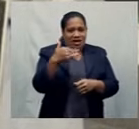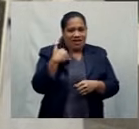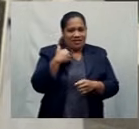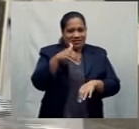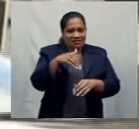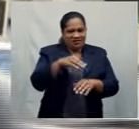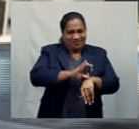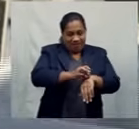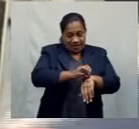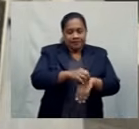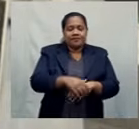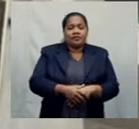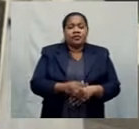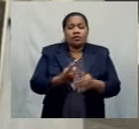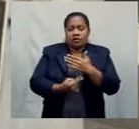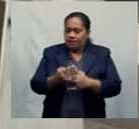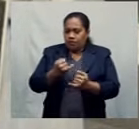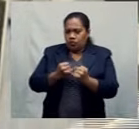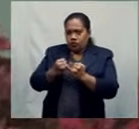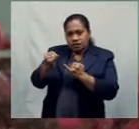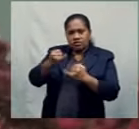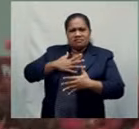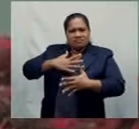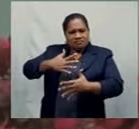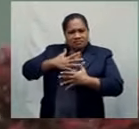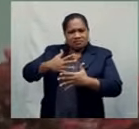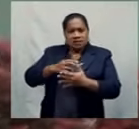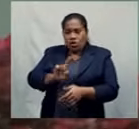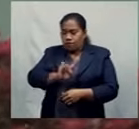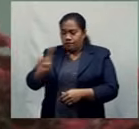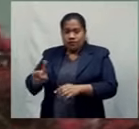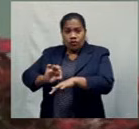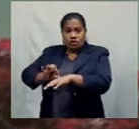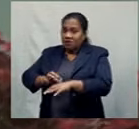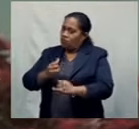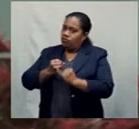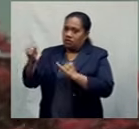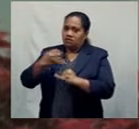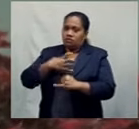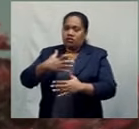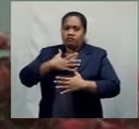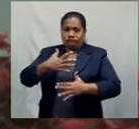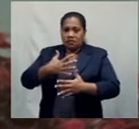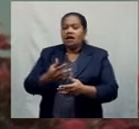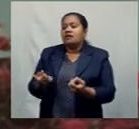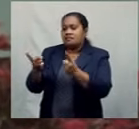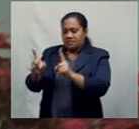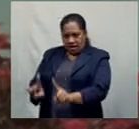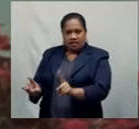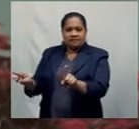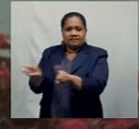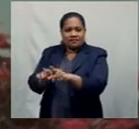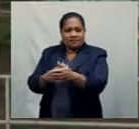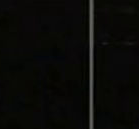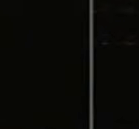in severe respiratory distress. Her condition worsened in hospital and she died on the same day.